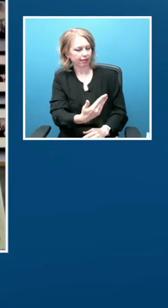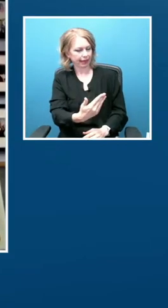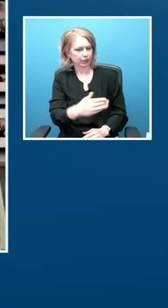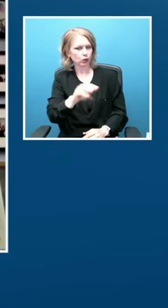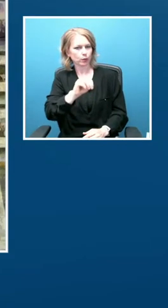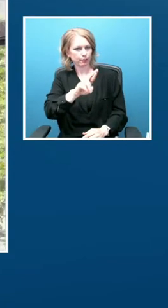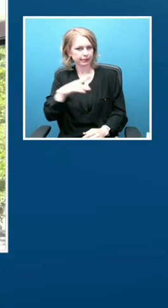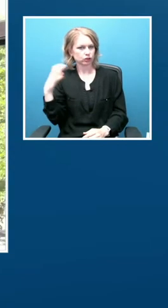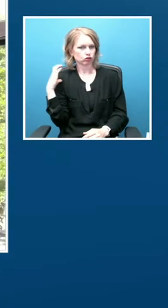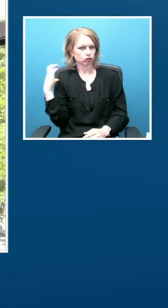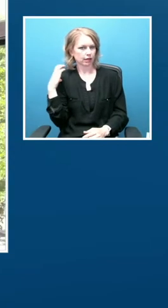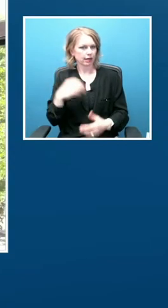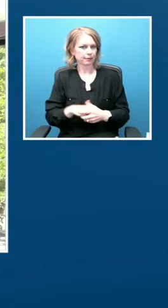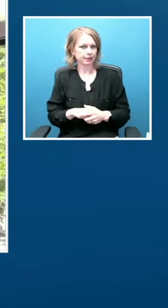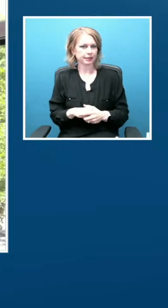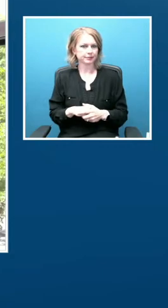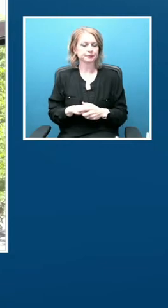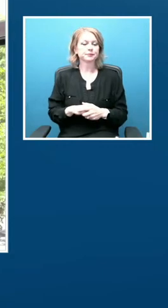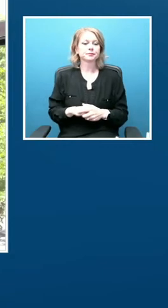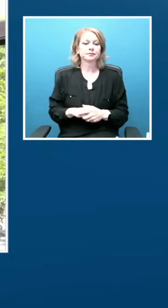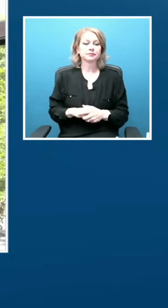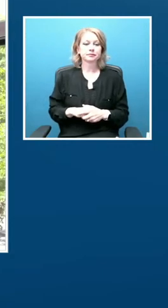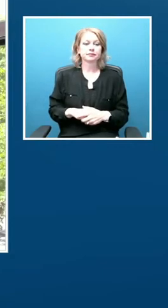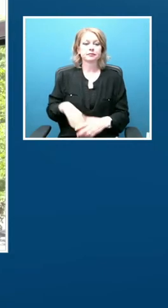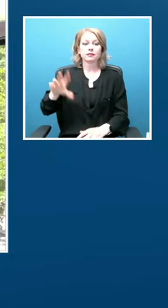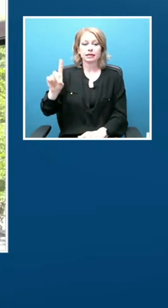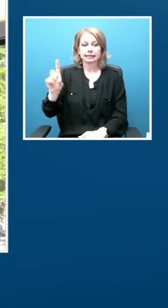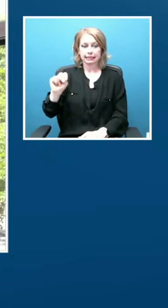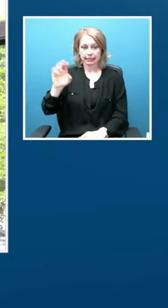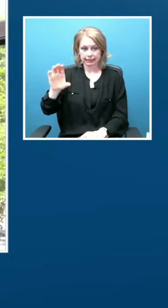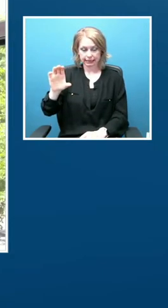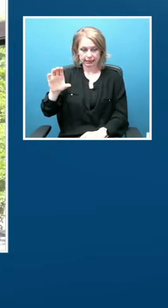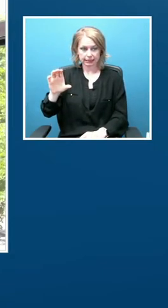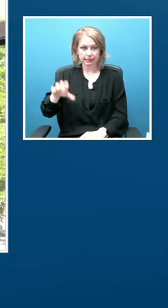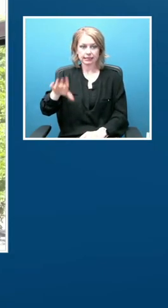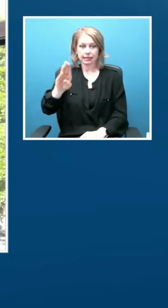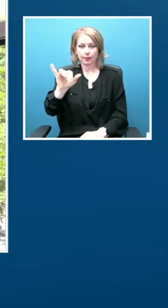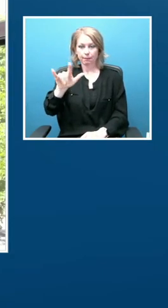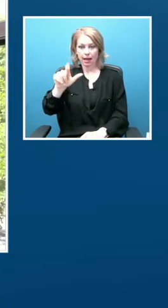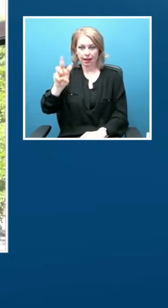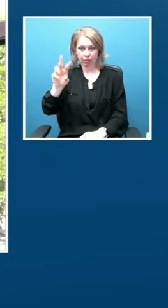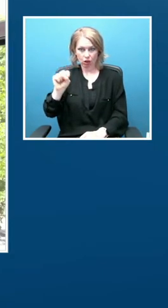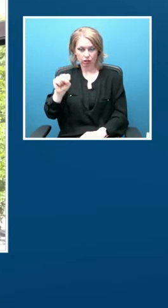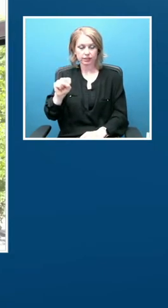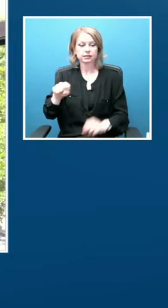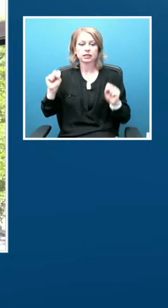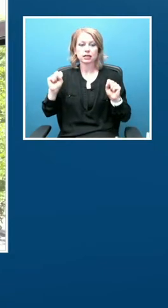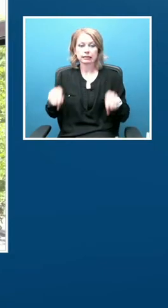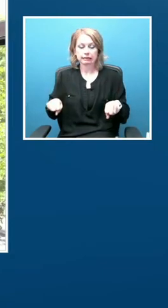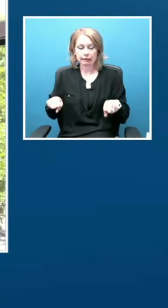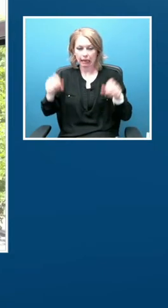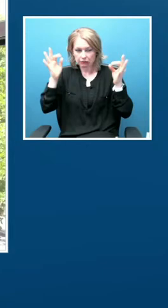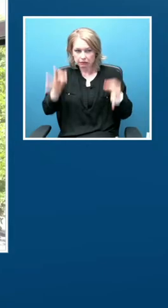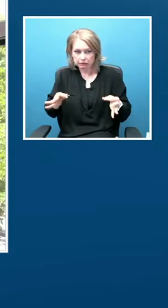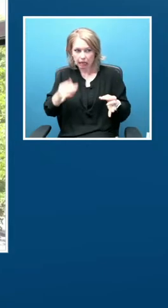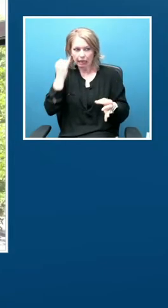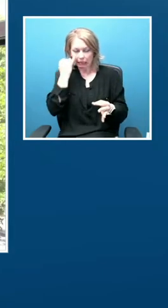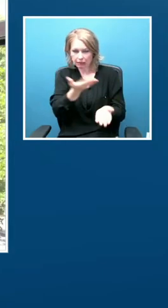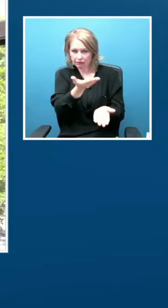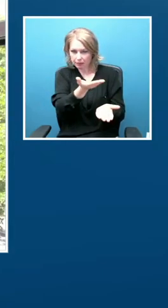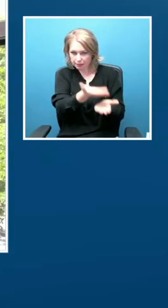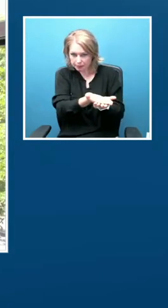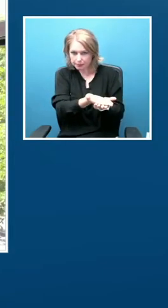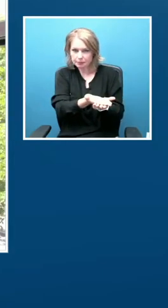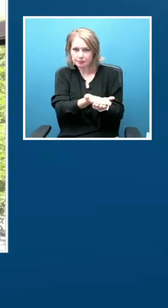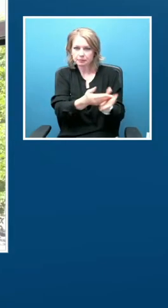Thank you, Mr. Chairman. Parties and members of the committee, the DNC bylaws vest this committee with the authority to determine the validity of the credentials of those elected to the